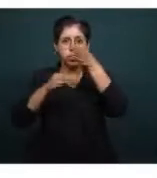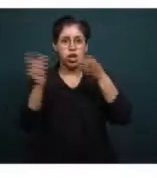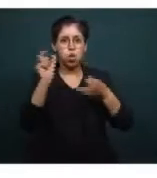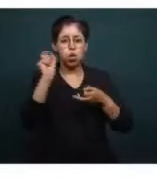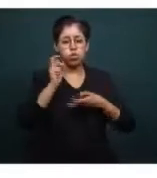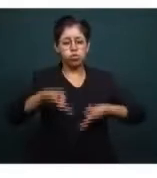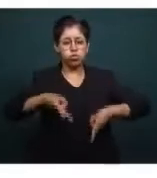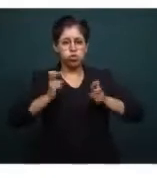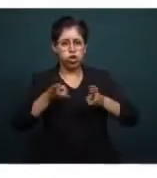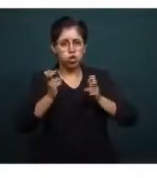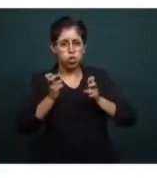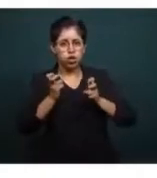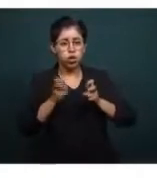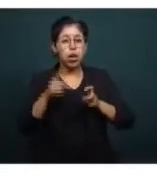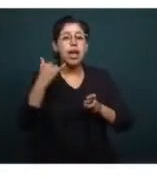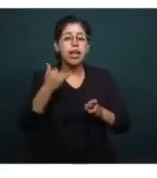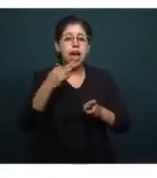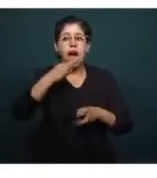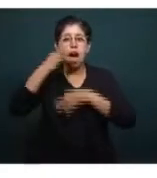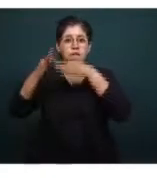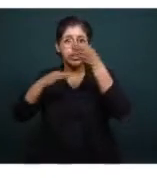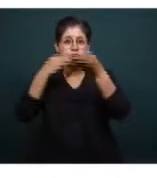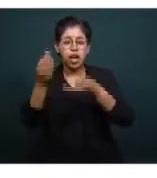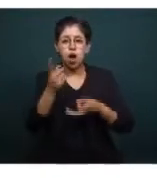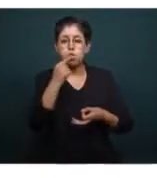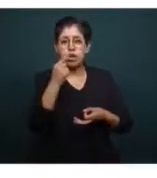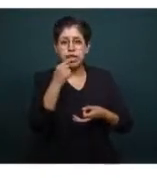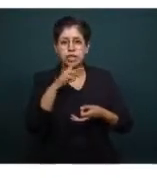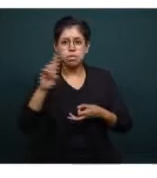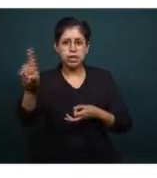GPS, which is going to be